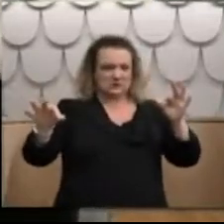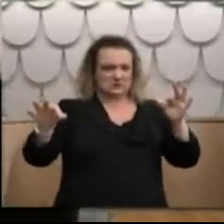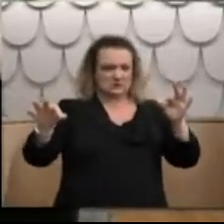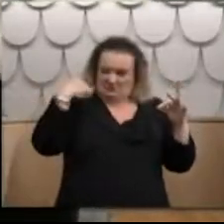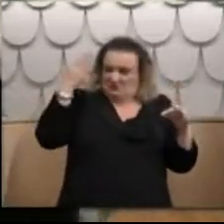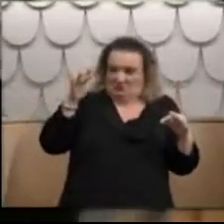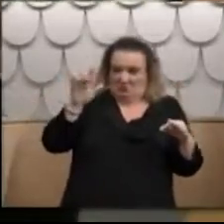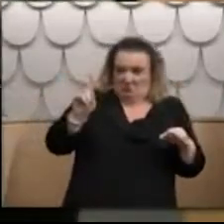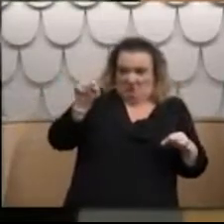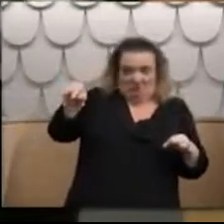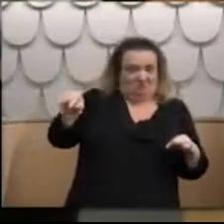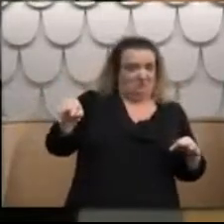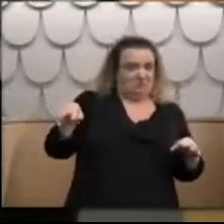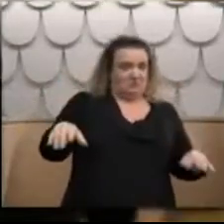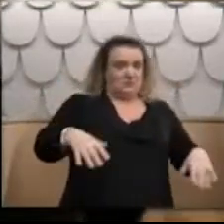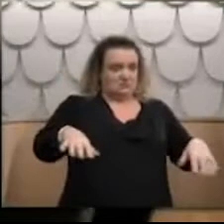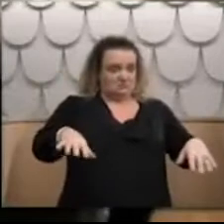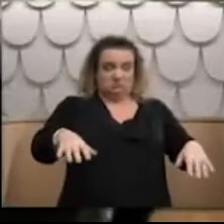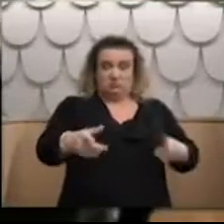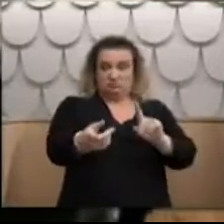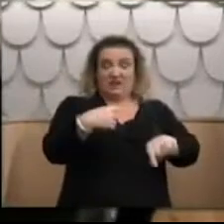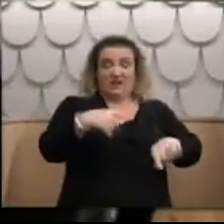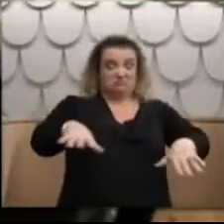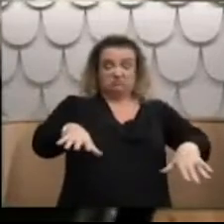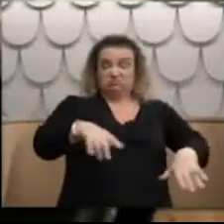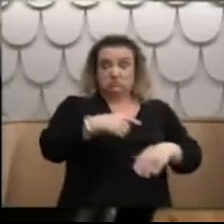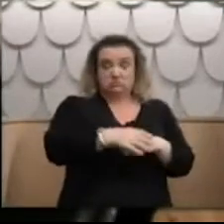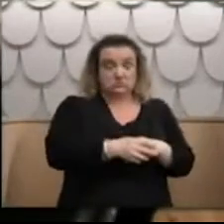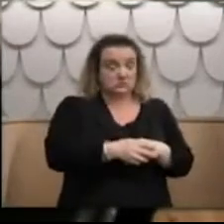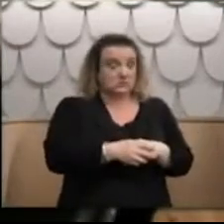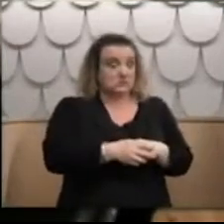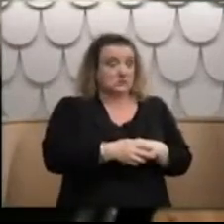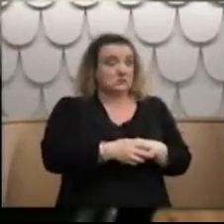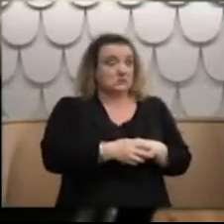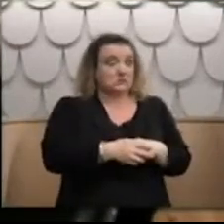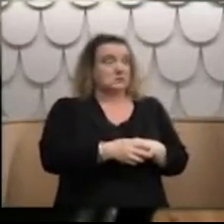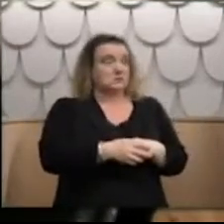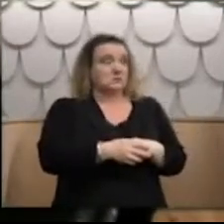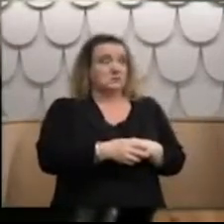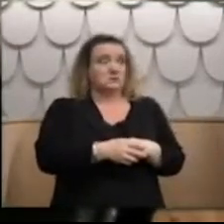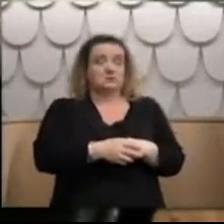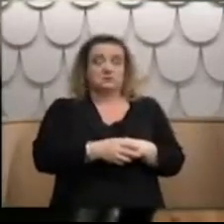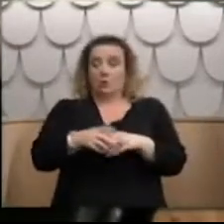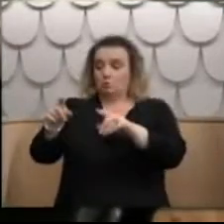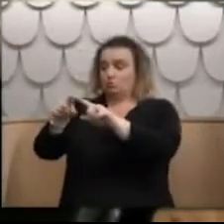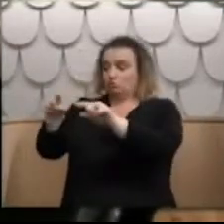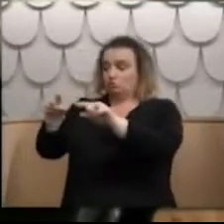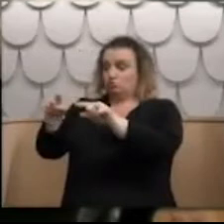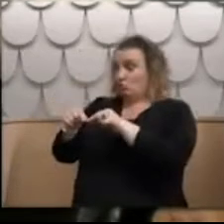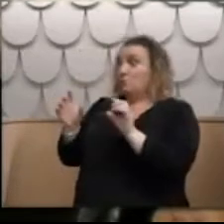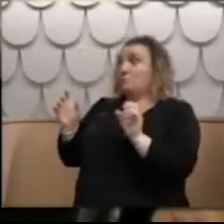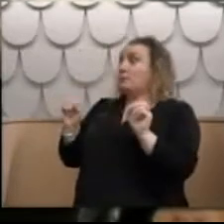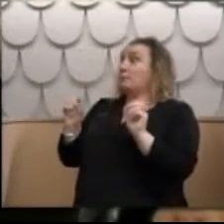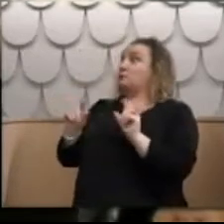but they made me go like that. So they took you from a room that you were in and you weren't